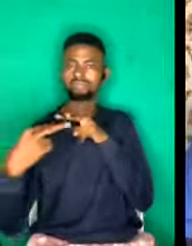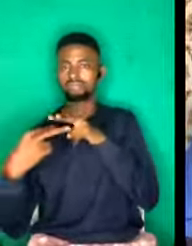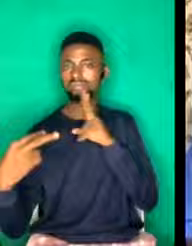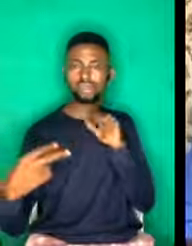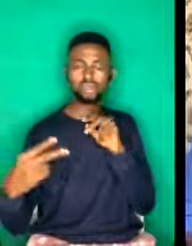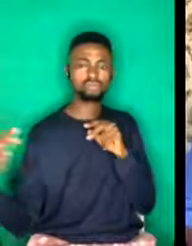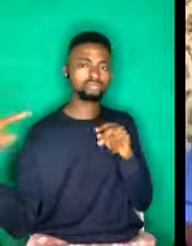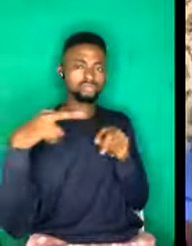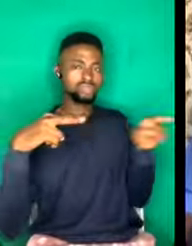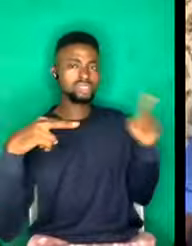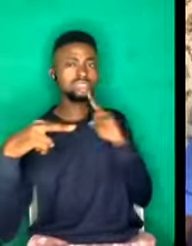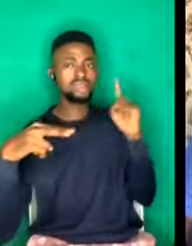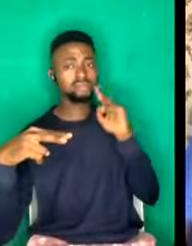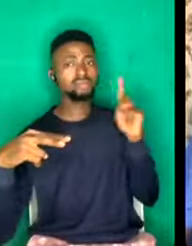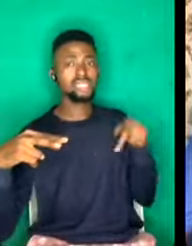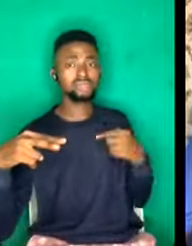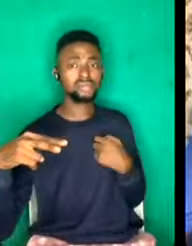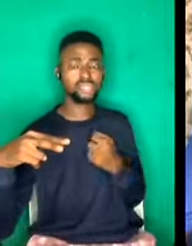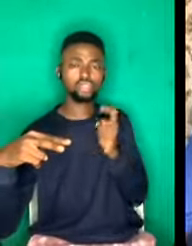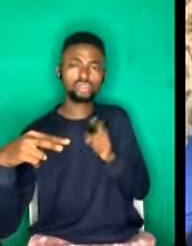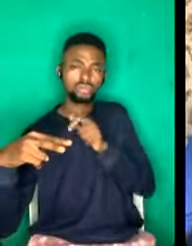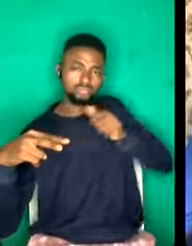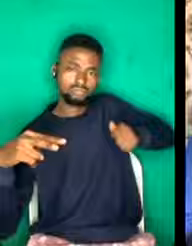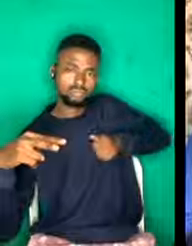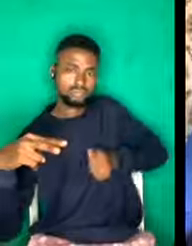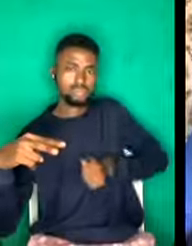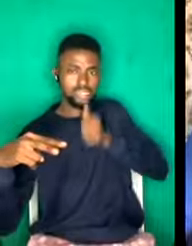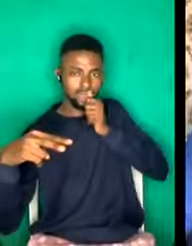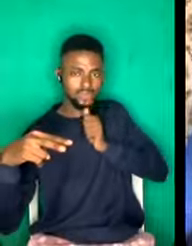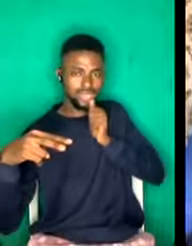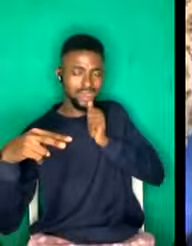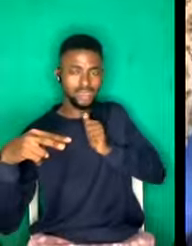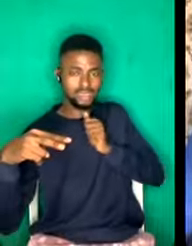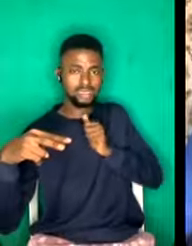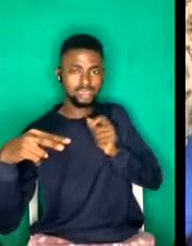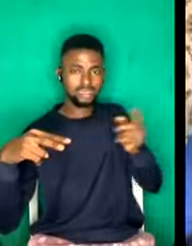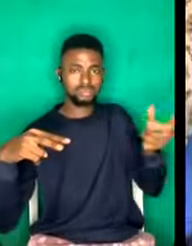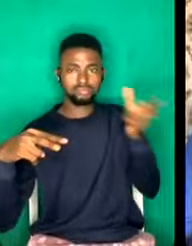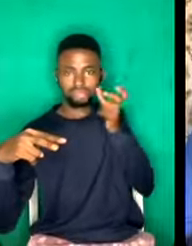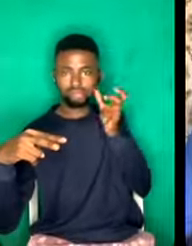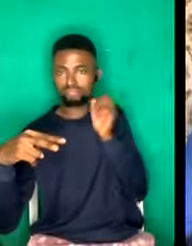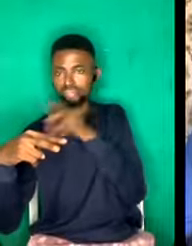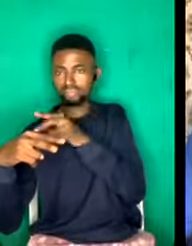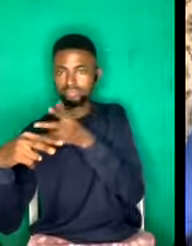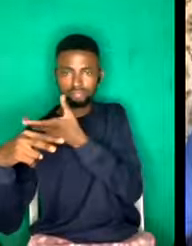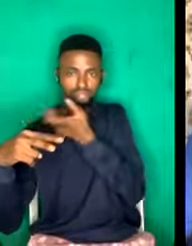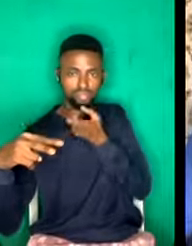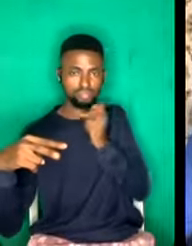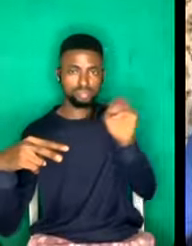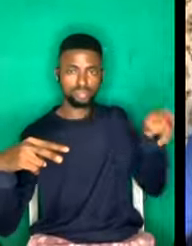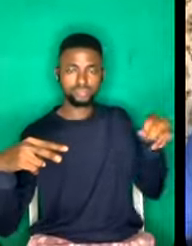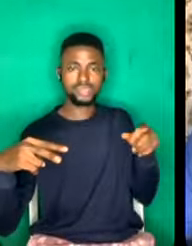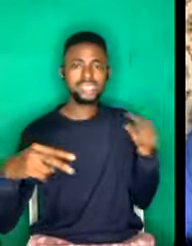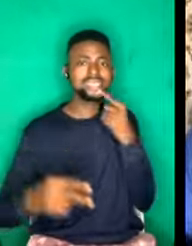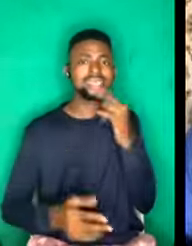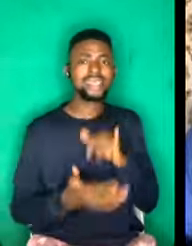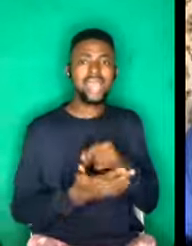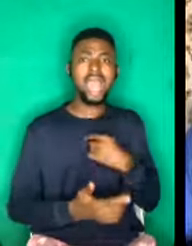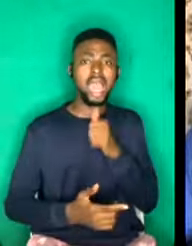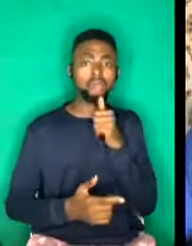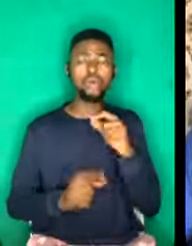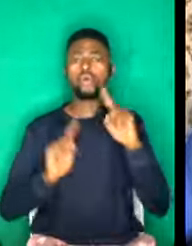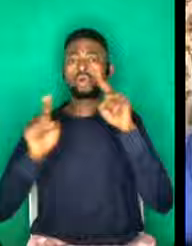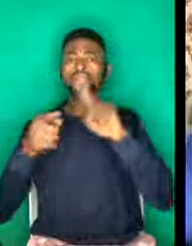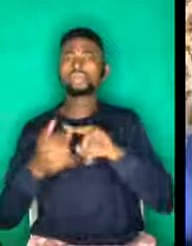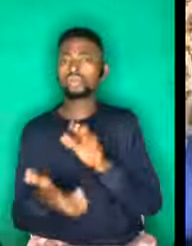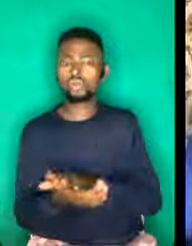it's not Yes. supposed to be. Yes. It's supposed to be I'm going to school. As Yeah. said, it's not. Yeah. He said I am going to school. He said he will